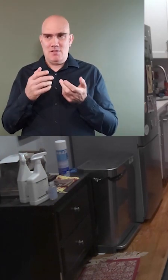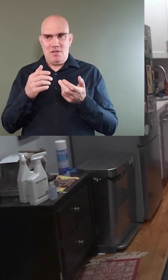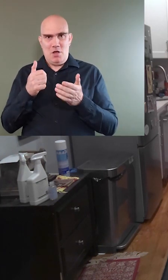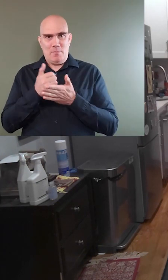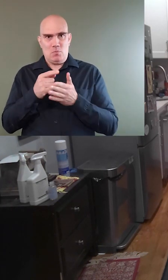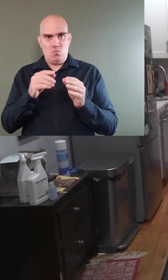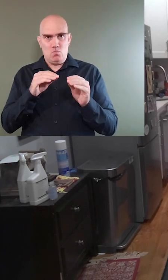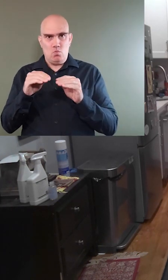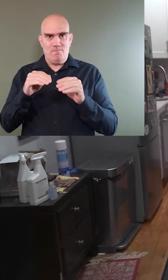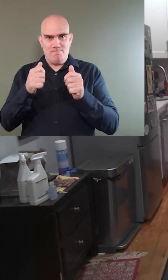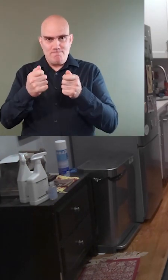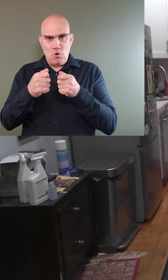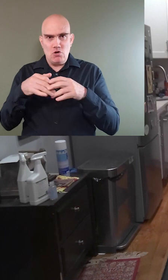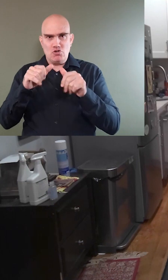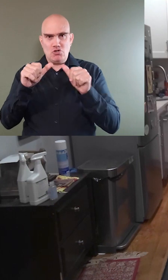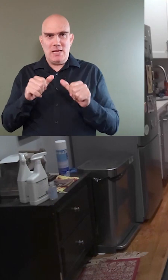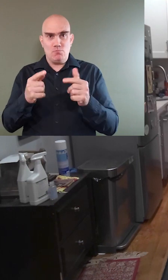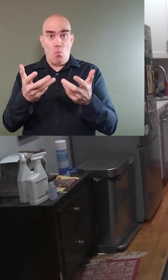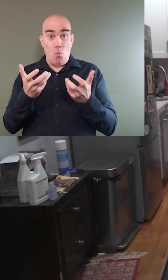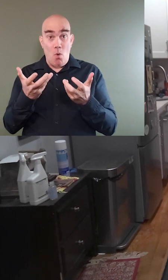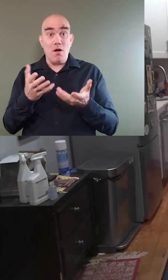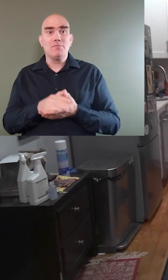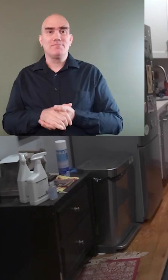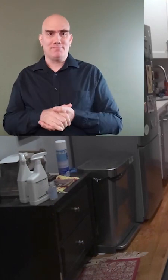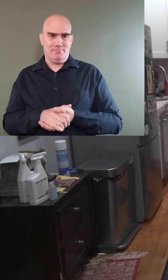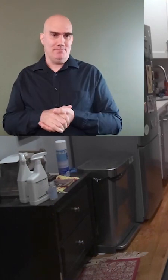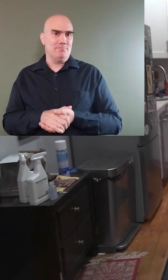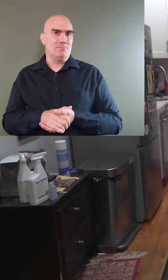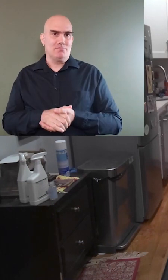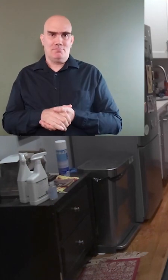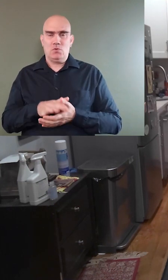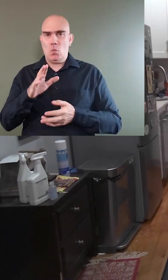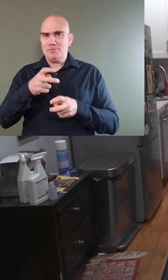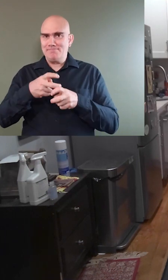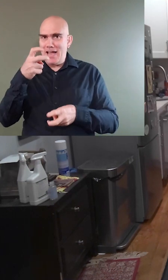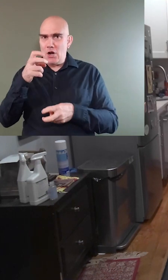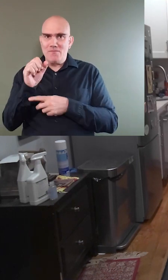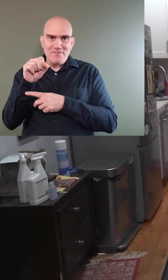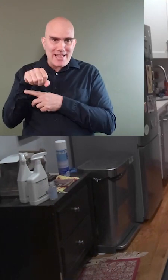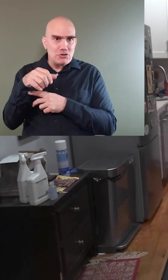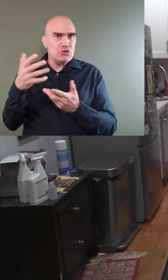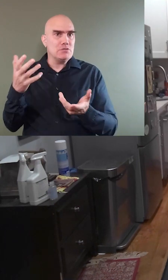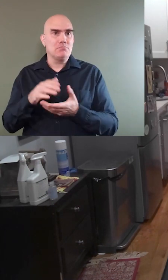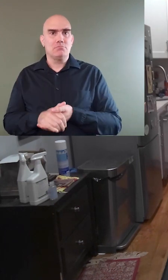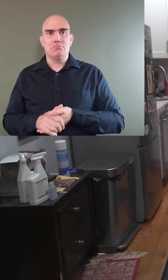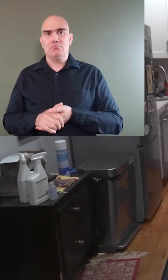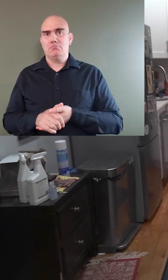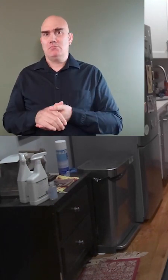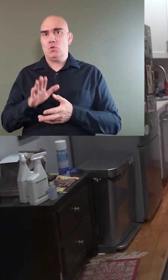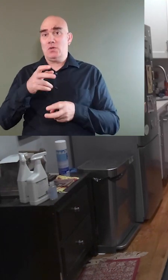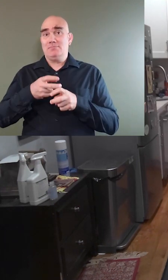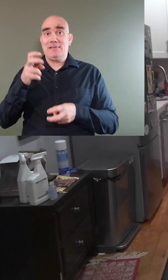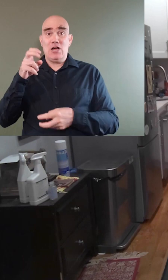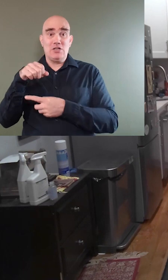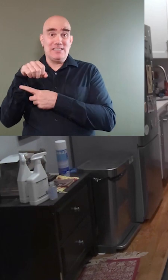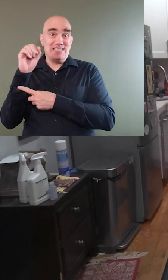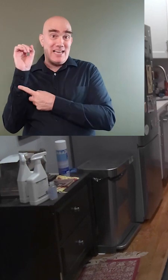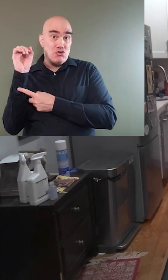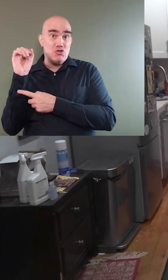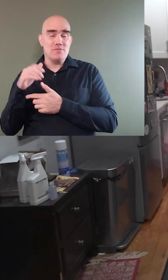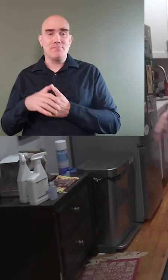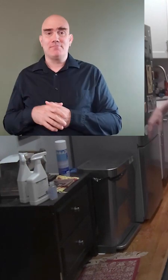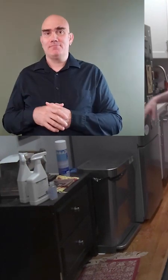pull into the shape that you want. Your spinal flexion, your